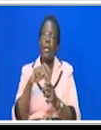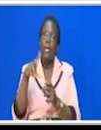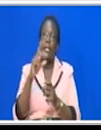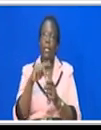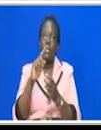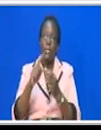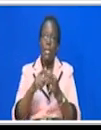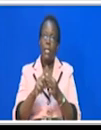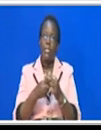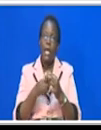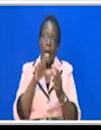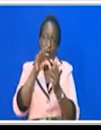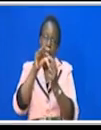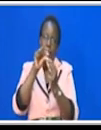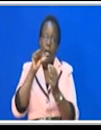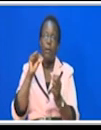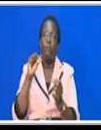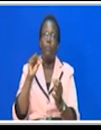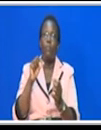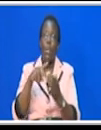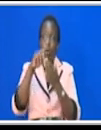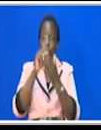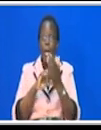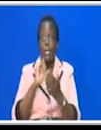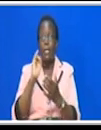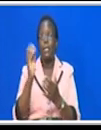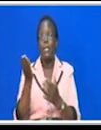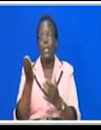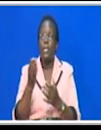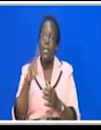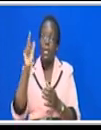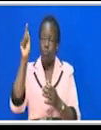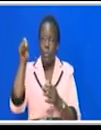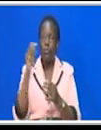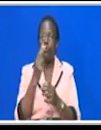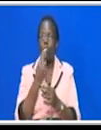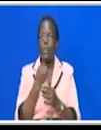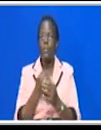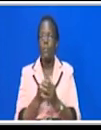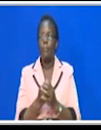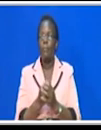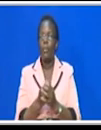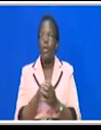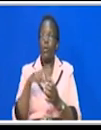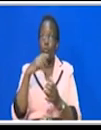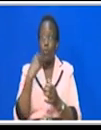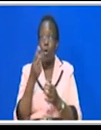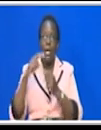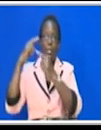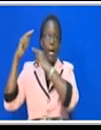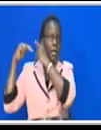it starts with identify, what is it that the question demands? So as a